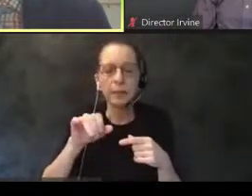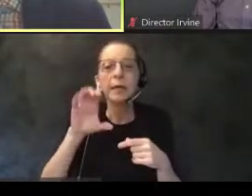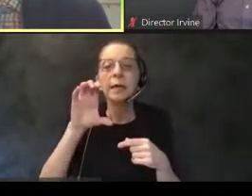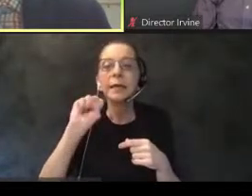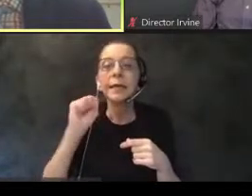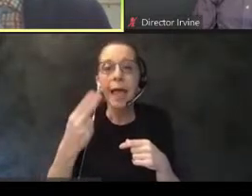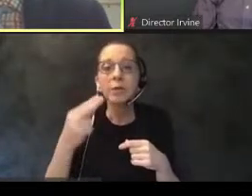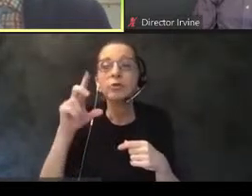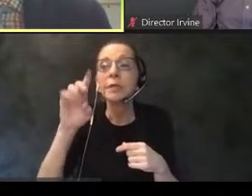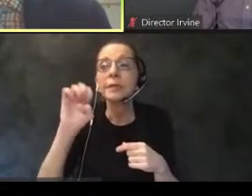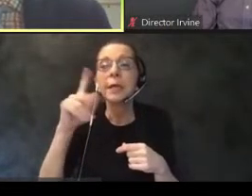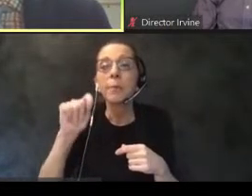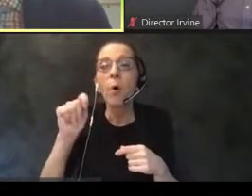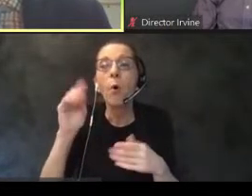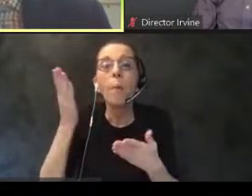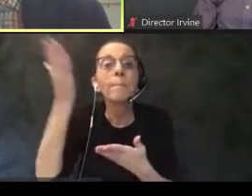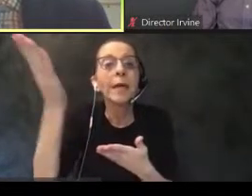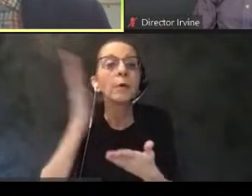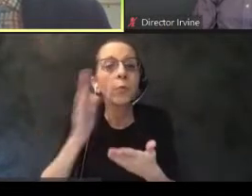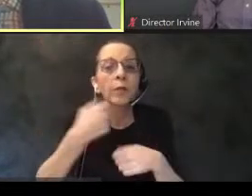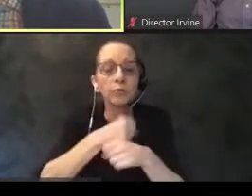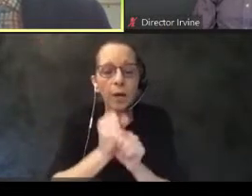bid will generate at least